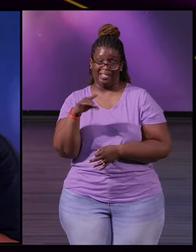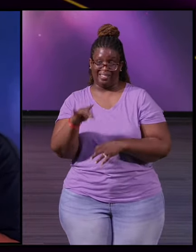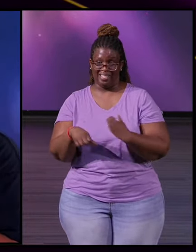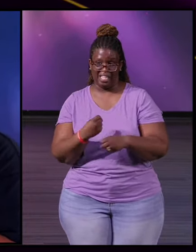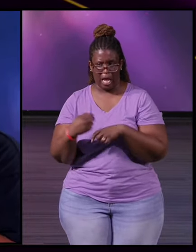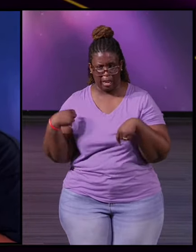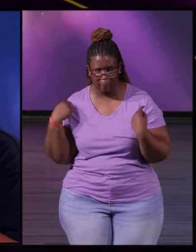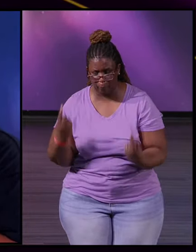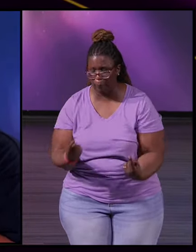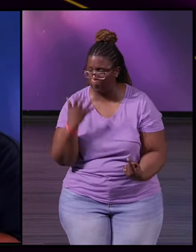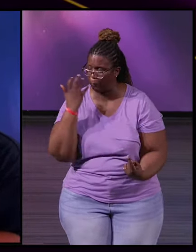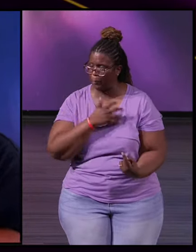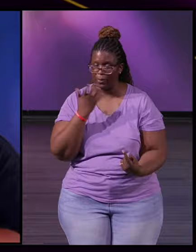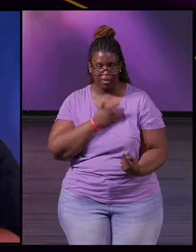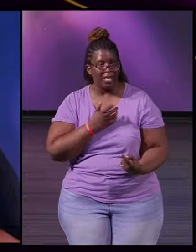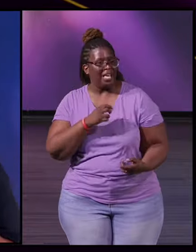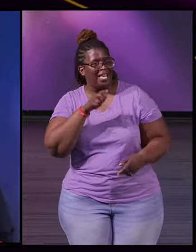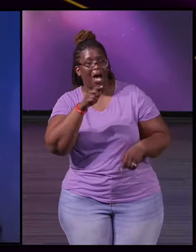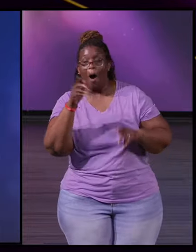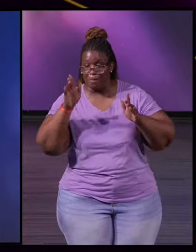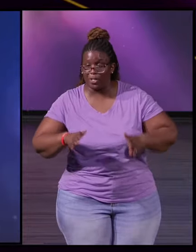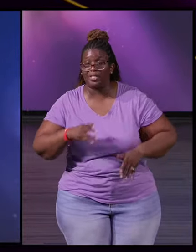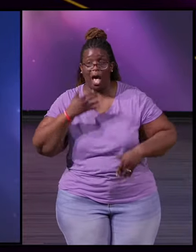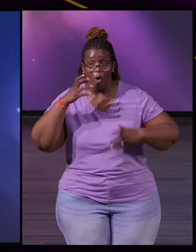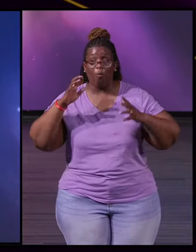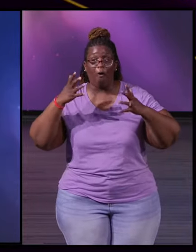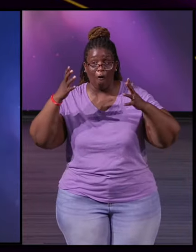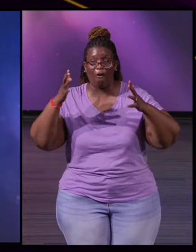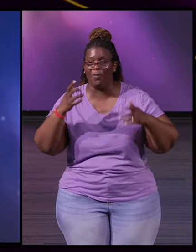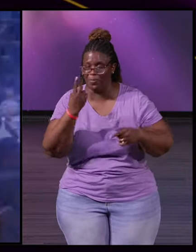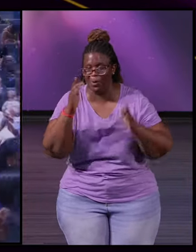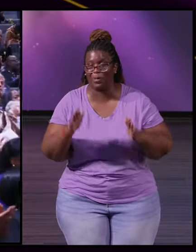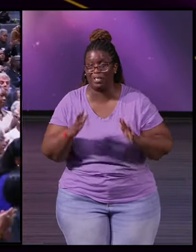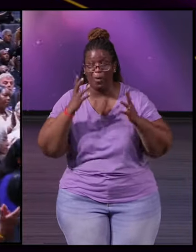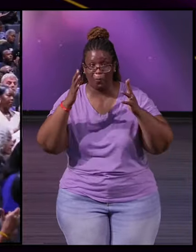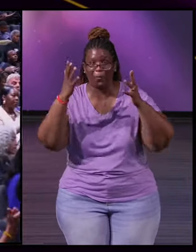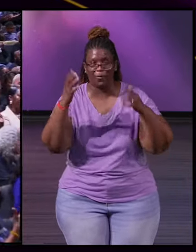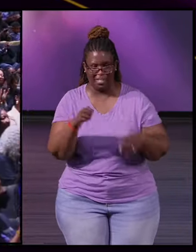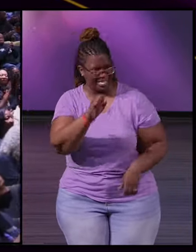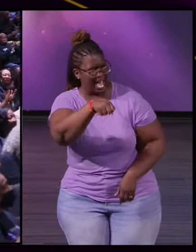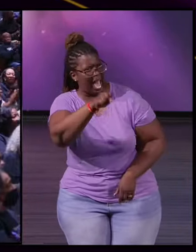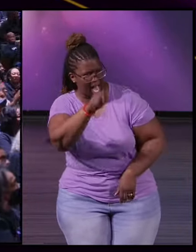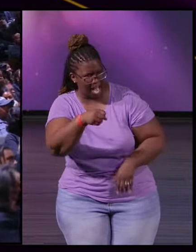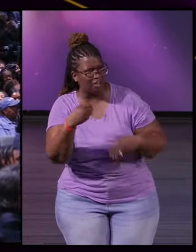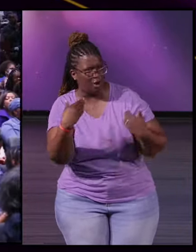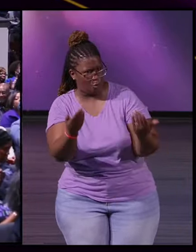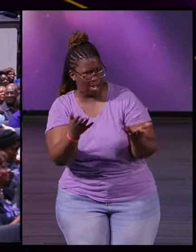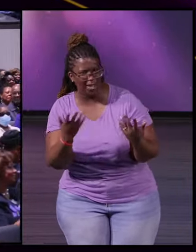now. But then yeah, shout out to 18 years of glory. We are a